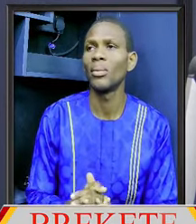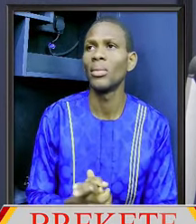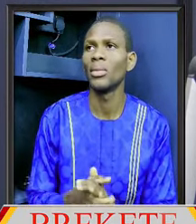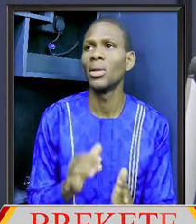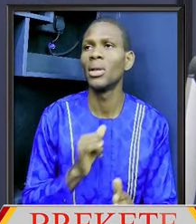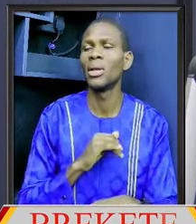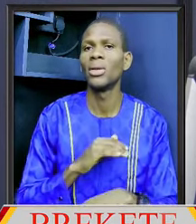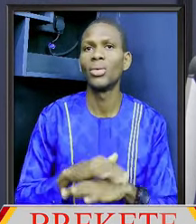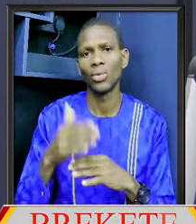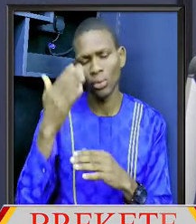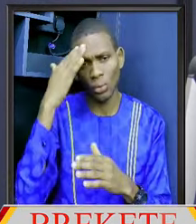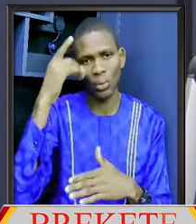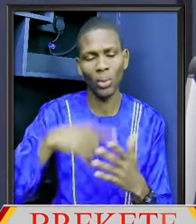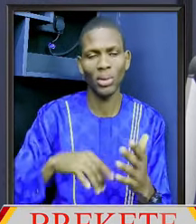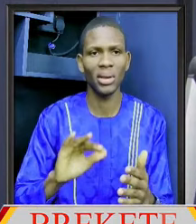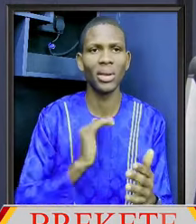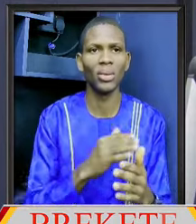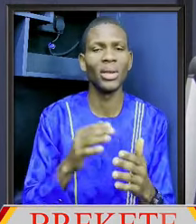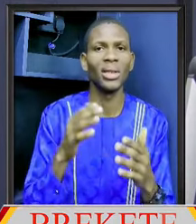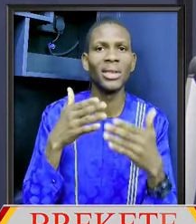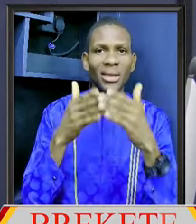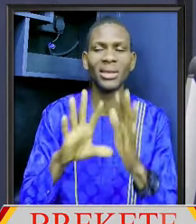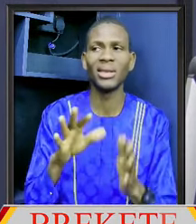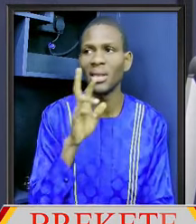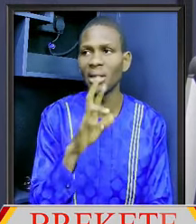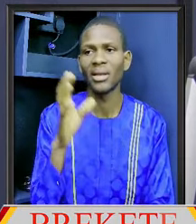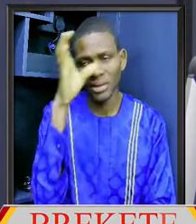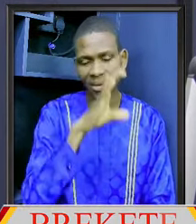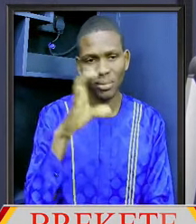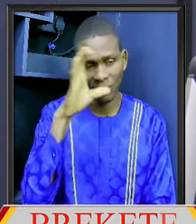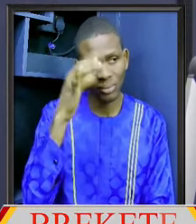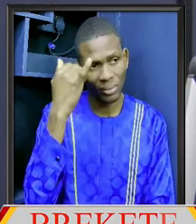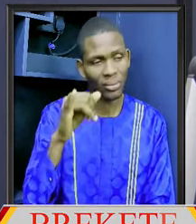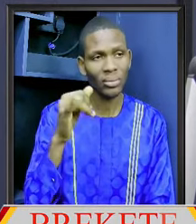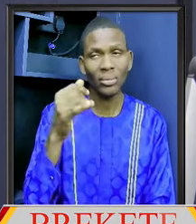I don't know what thing our leaders they look for.